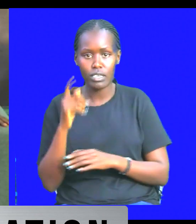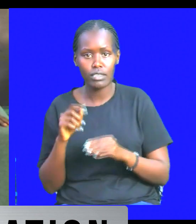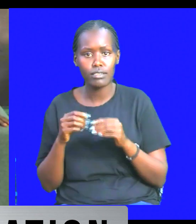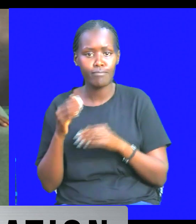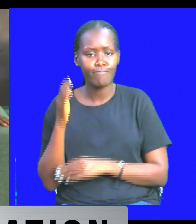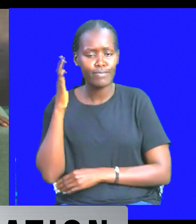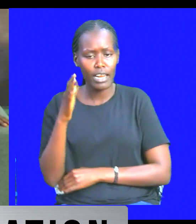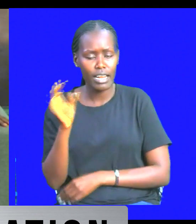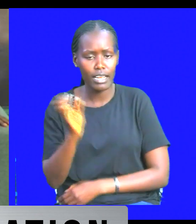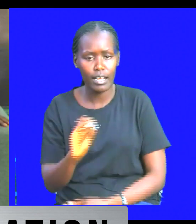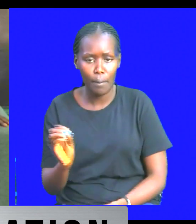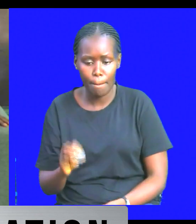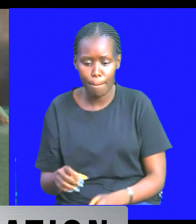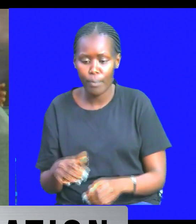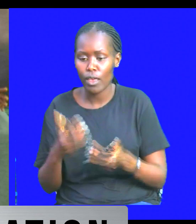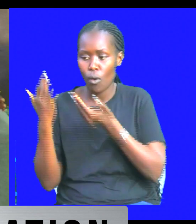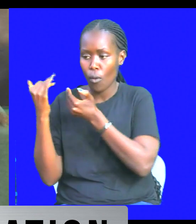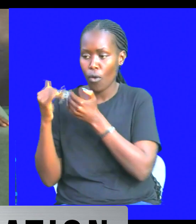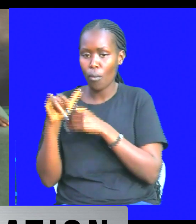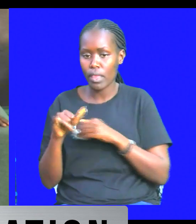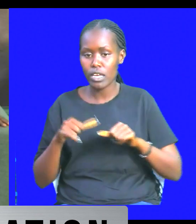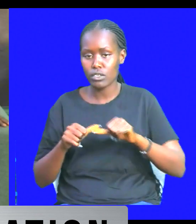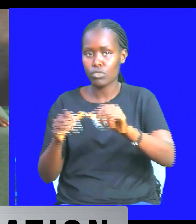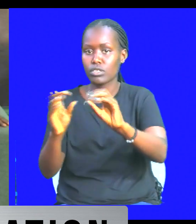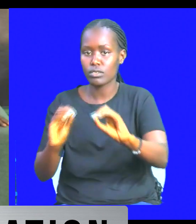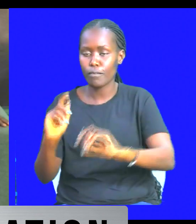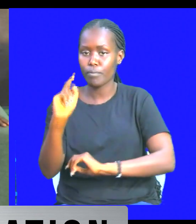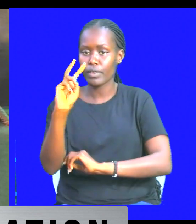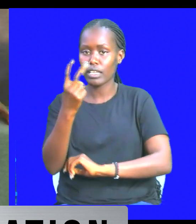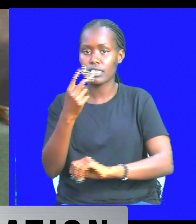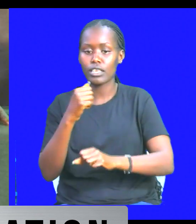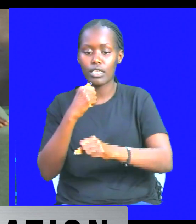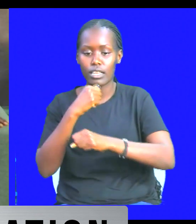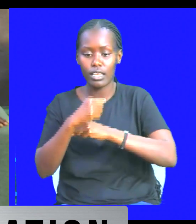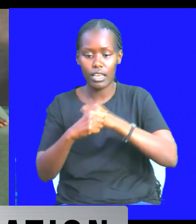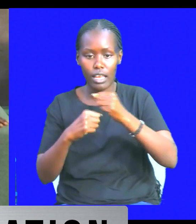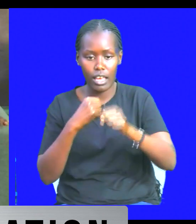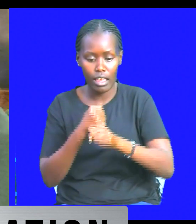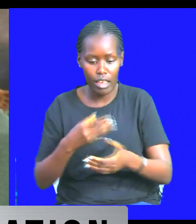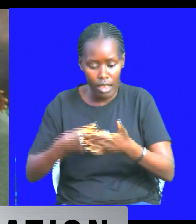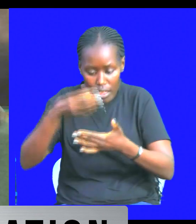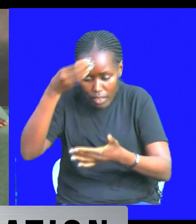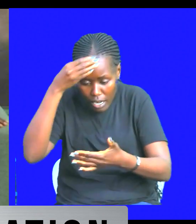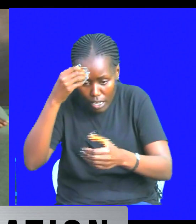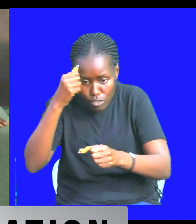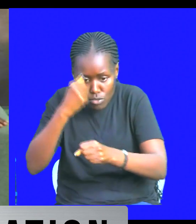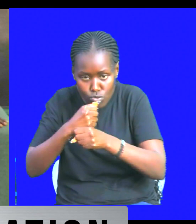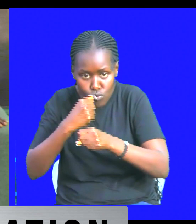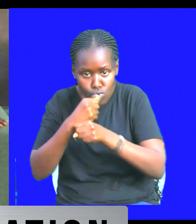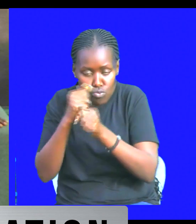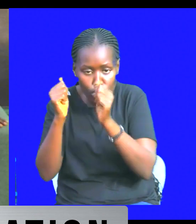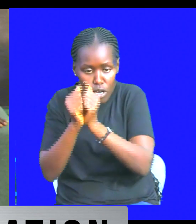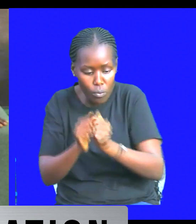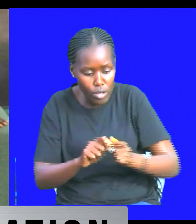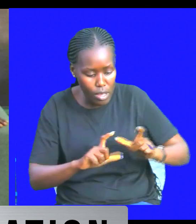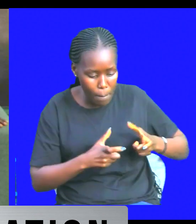that that doesn't continue. Let's hope that second year they learn to work with the media. Media is just part of you. It's just like